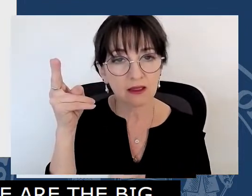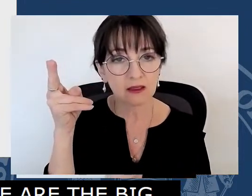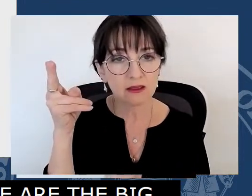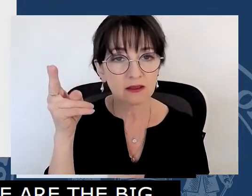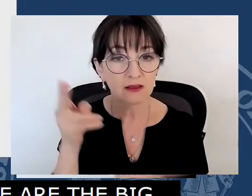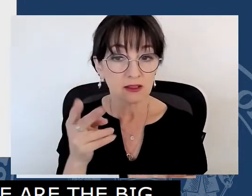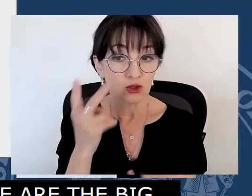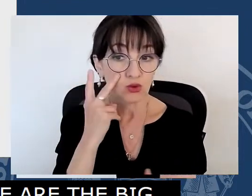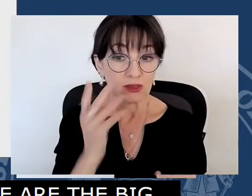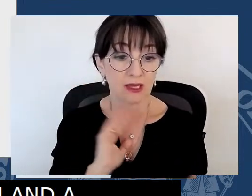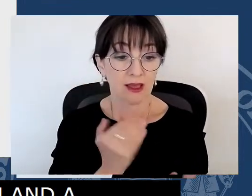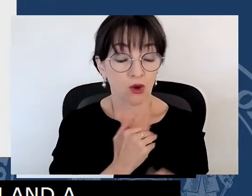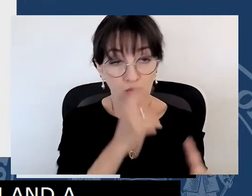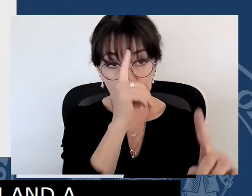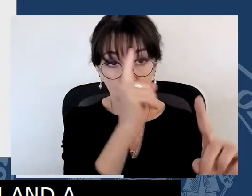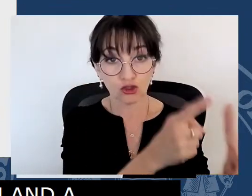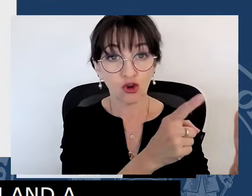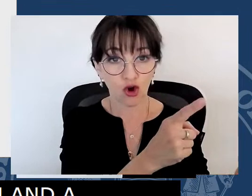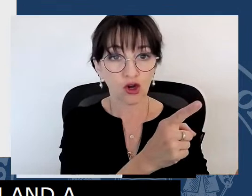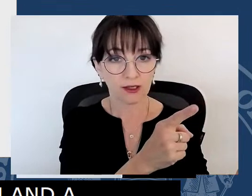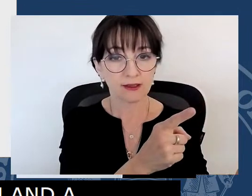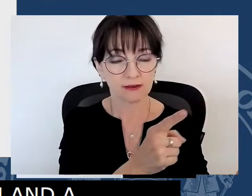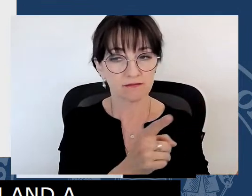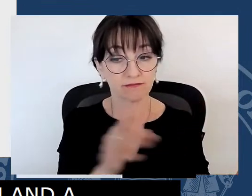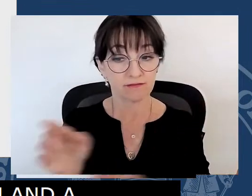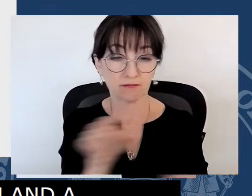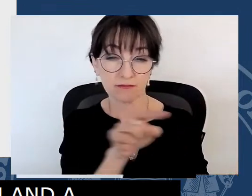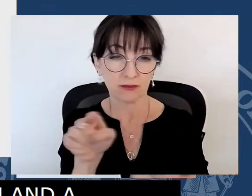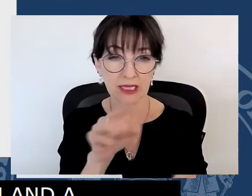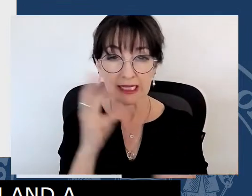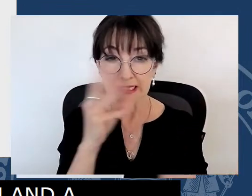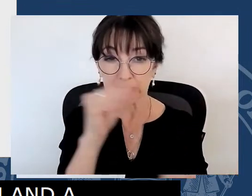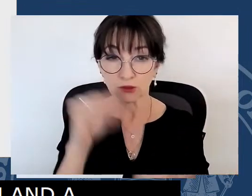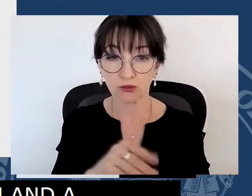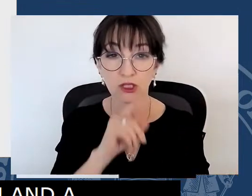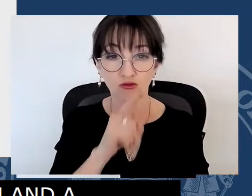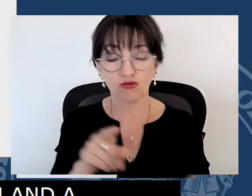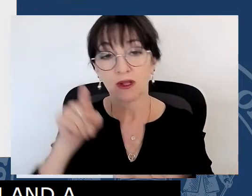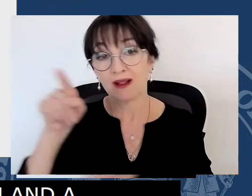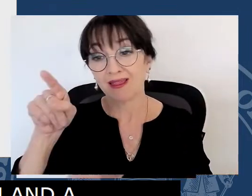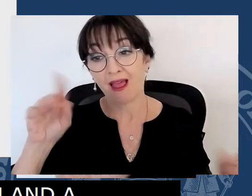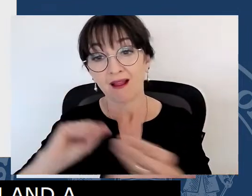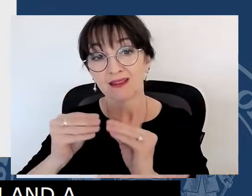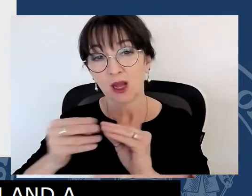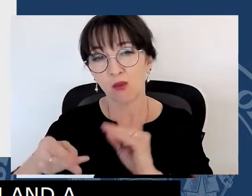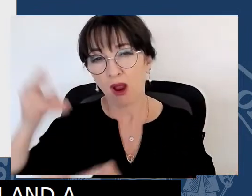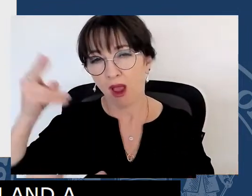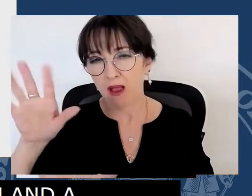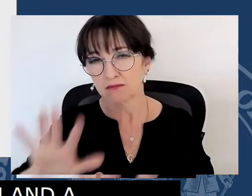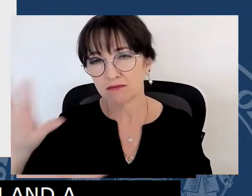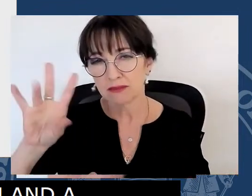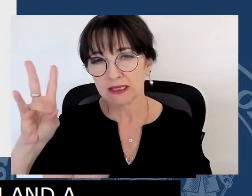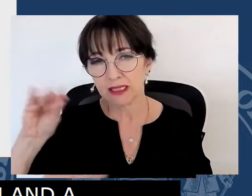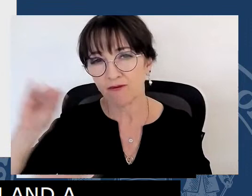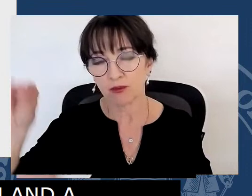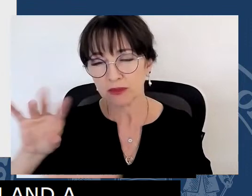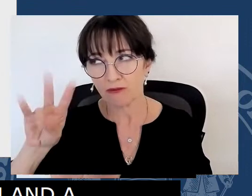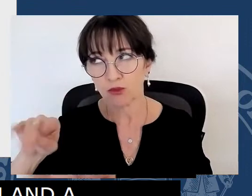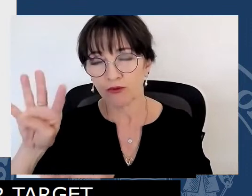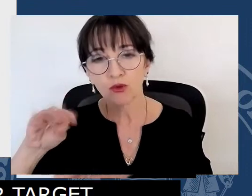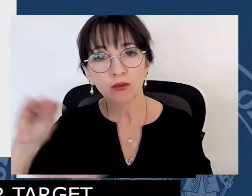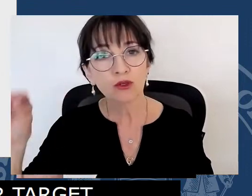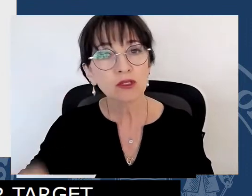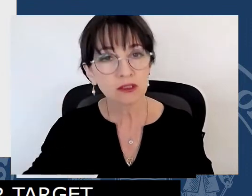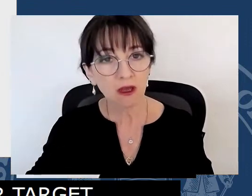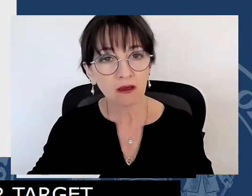which was about 6%. Our grant and aid, down like you can see the money to the bond bill. I just wanted to give you